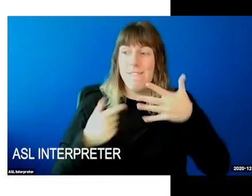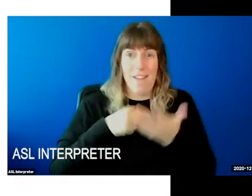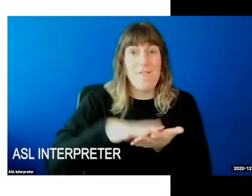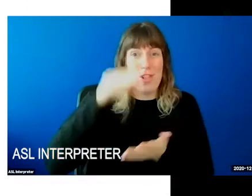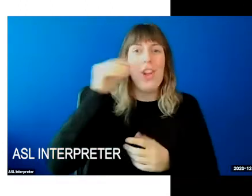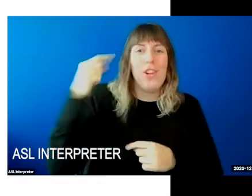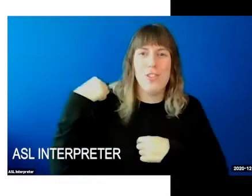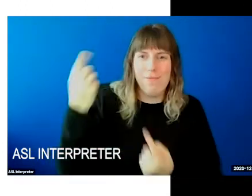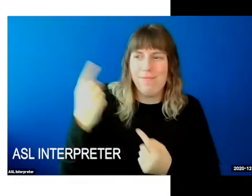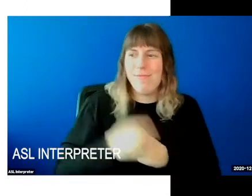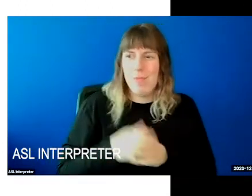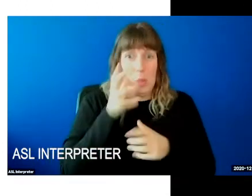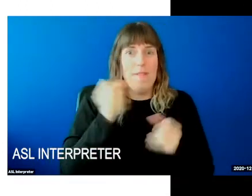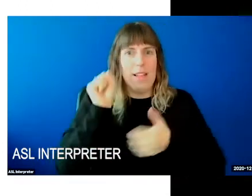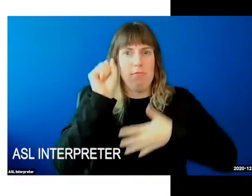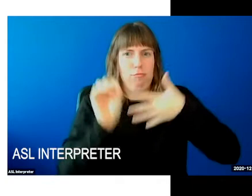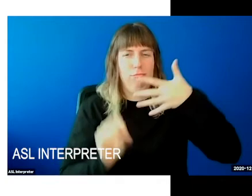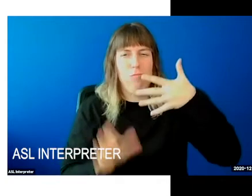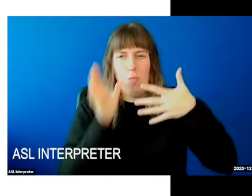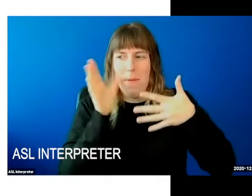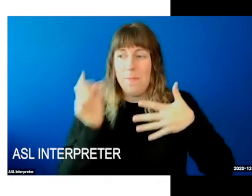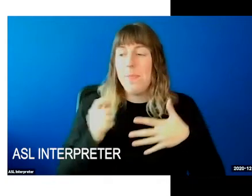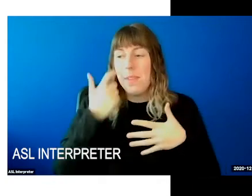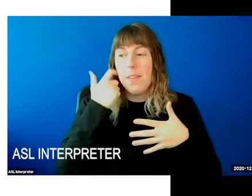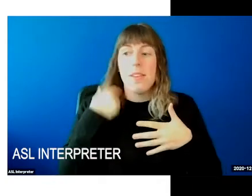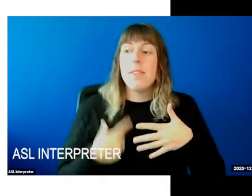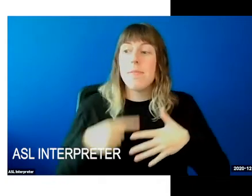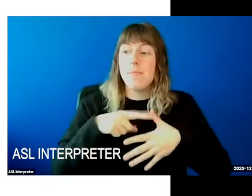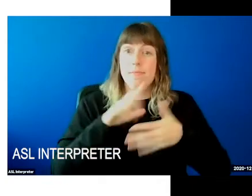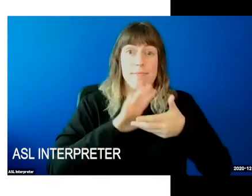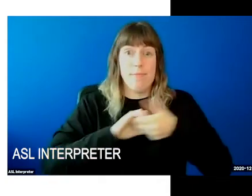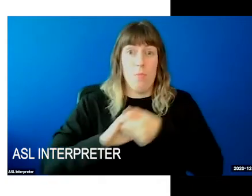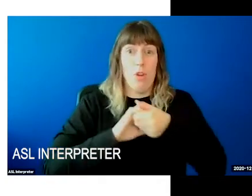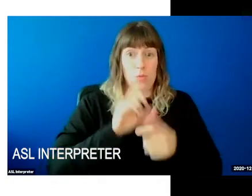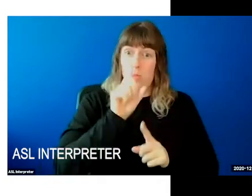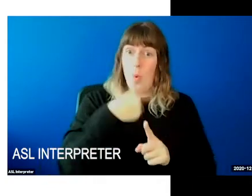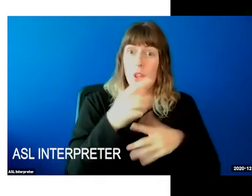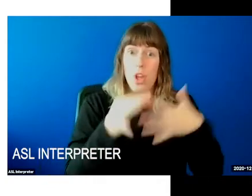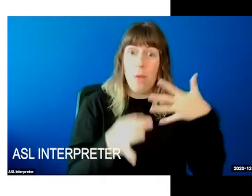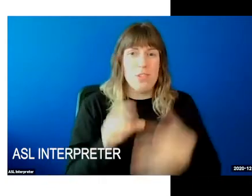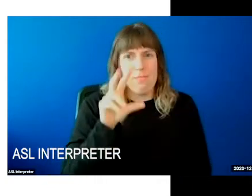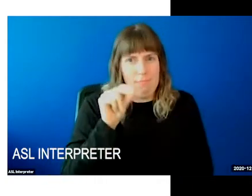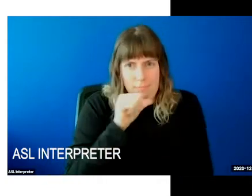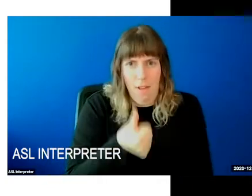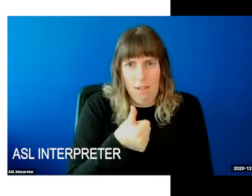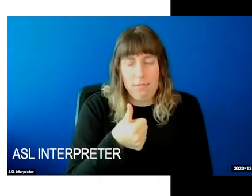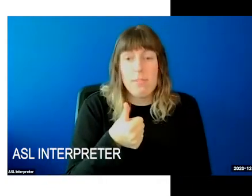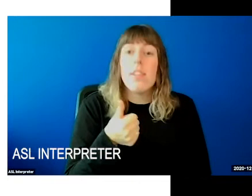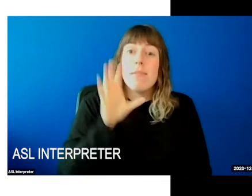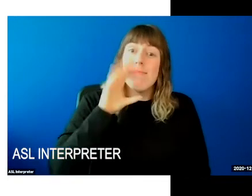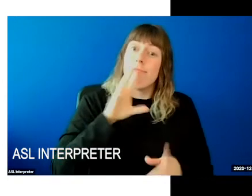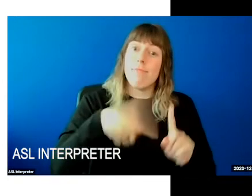learned, which I'm going to go through quickly. First of all, that collaboration is not the only option. It's very important to understand before you talk